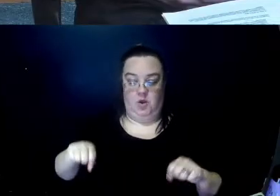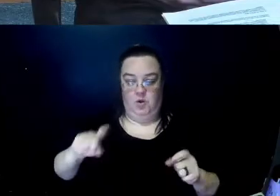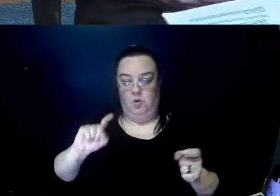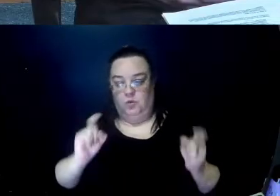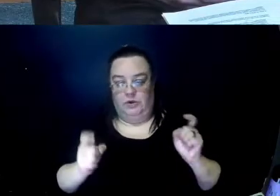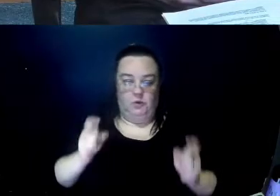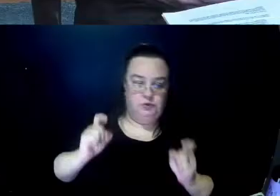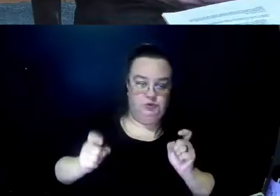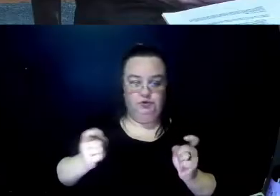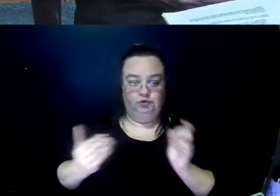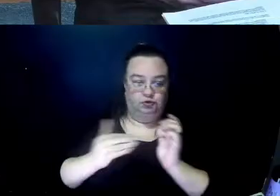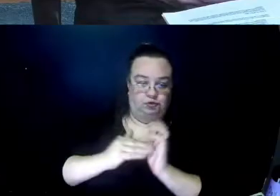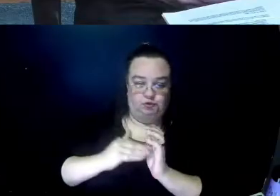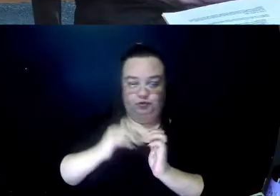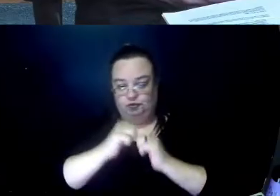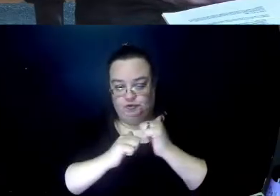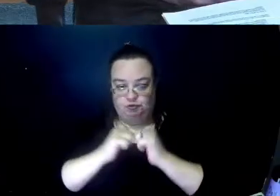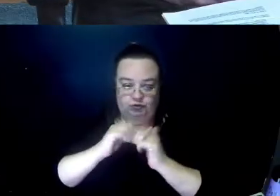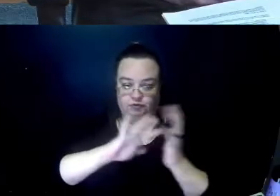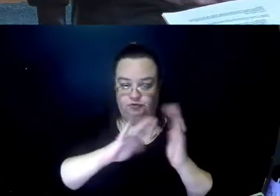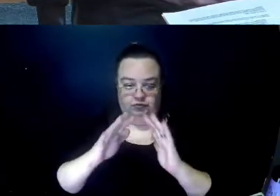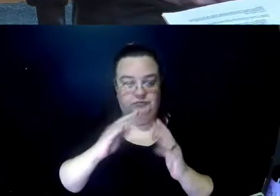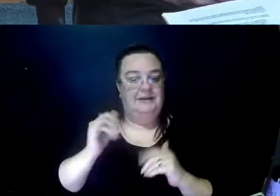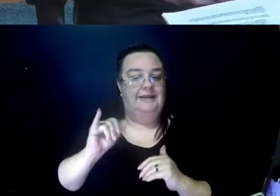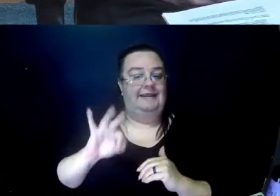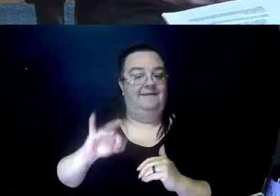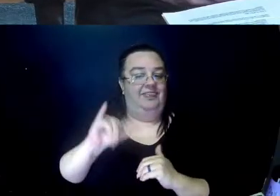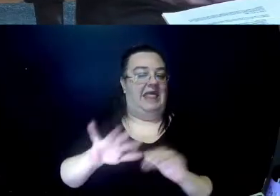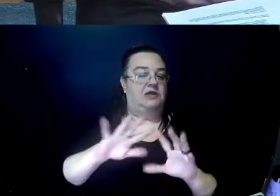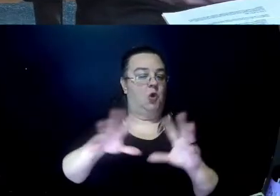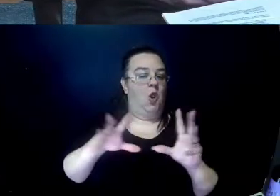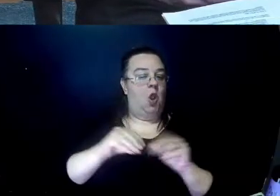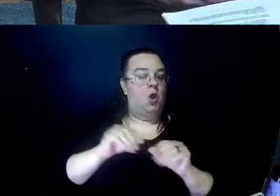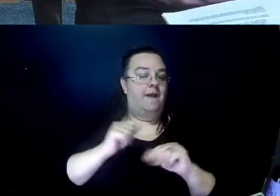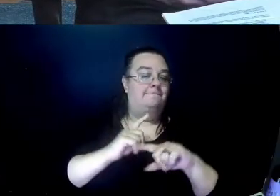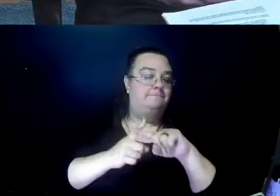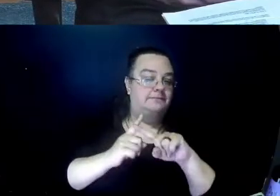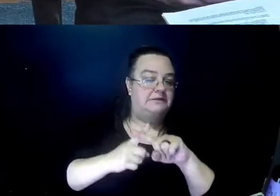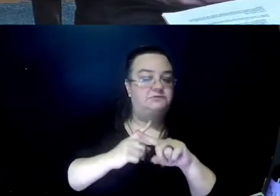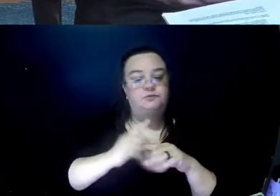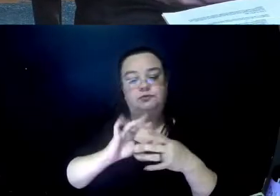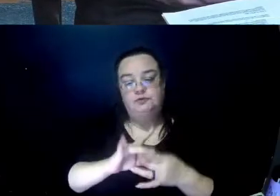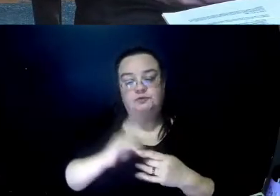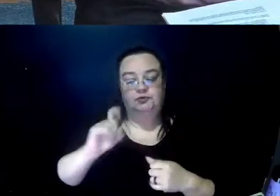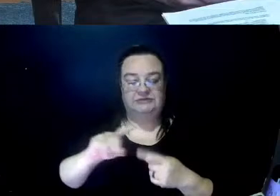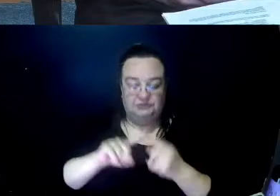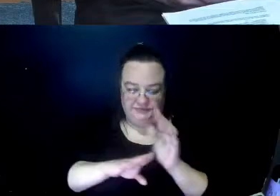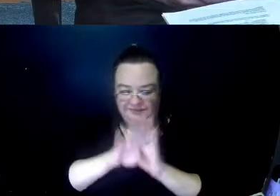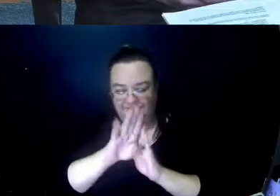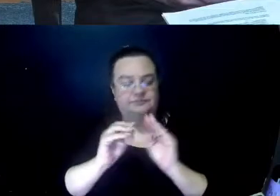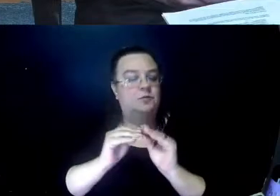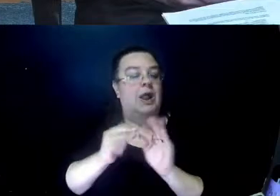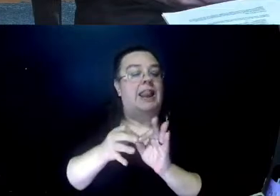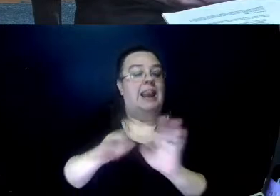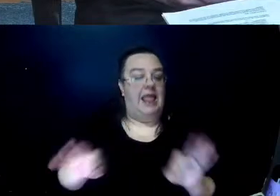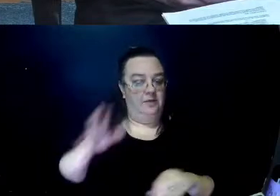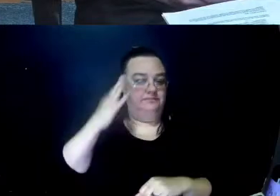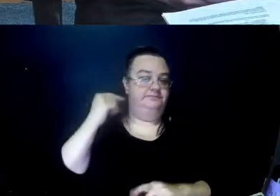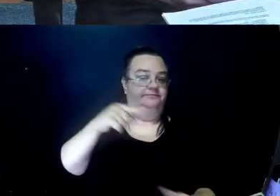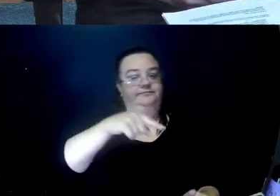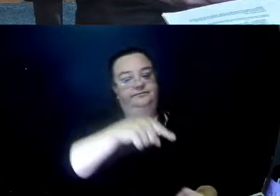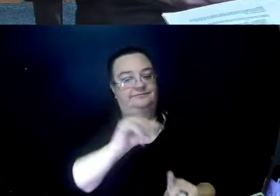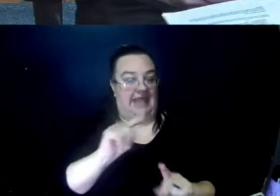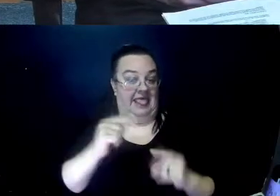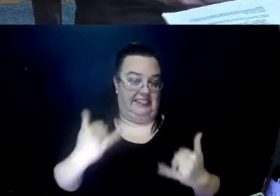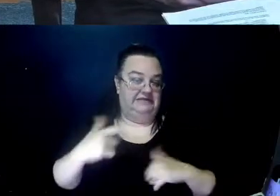and reconstruct it if that's no longer a productive relationship. So we had to come up with some more language because they are, at this